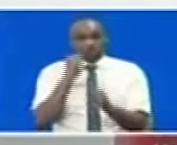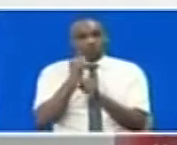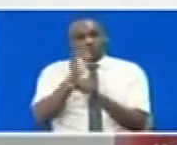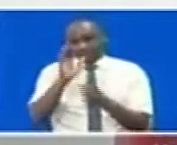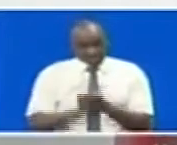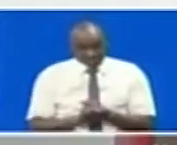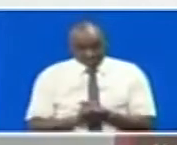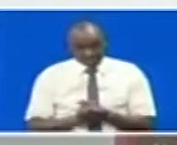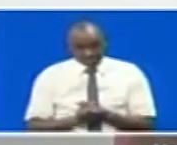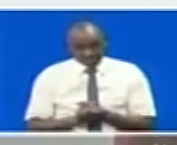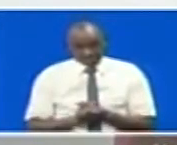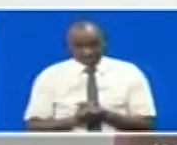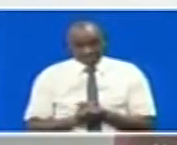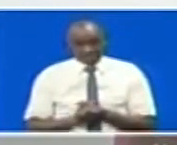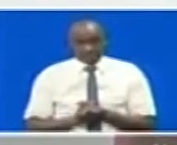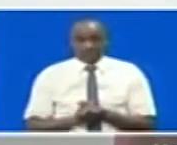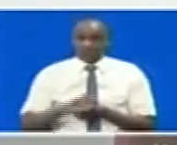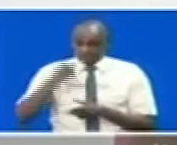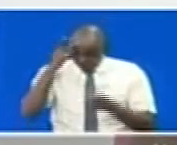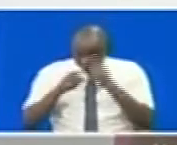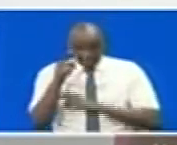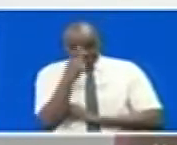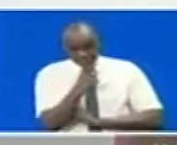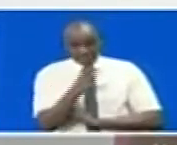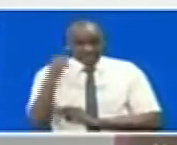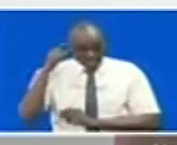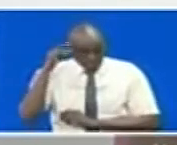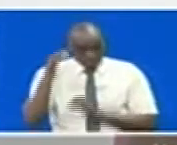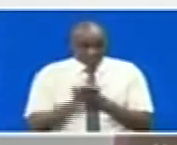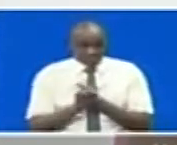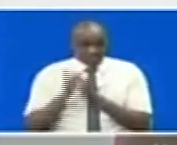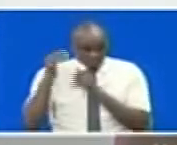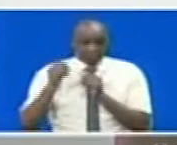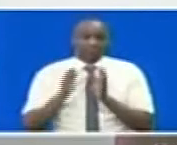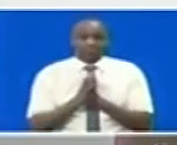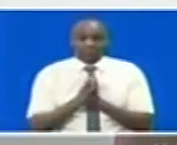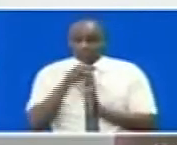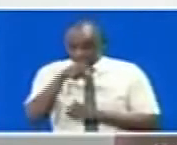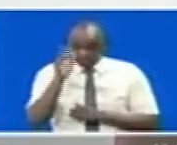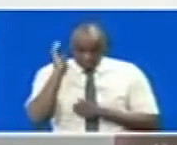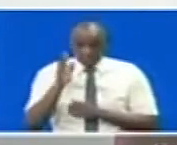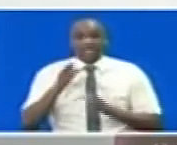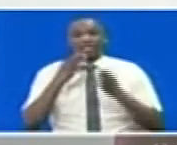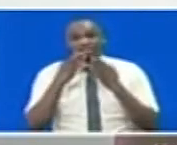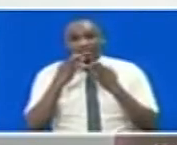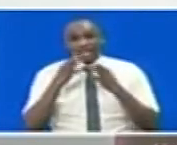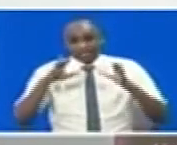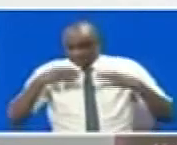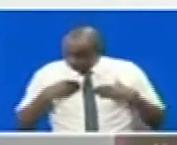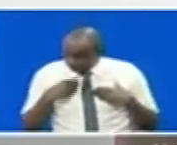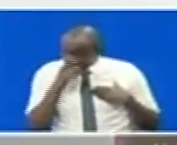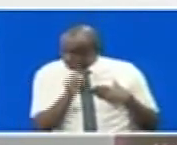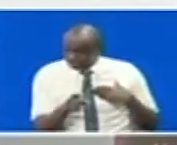term. For Professor, I hope someday you will appreciate that